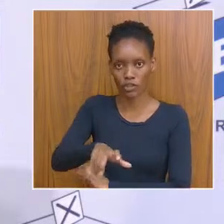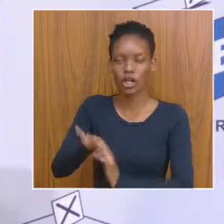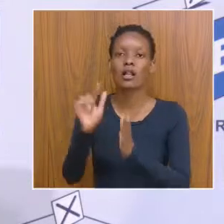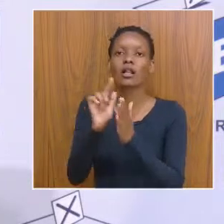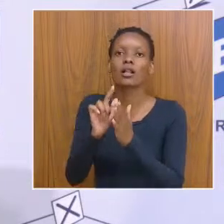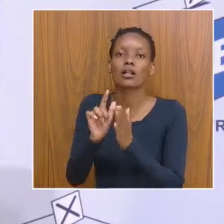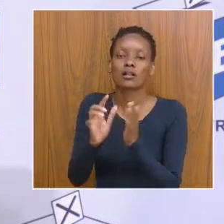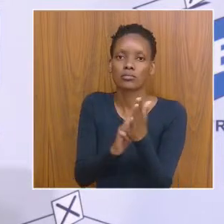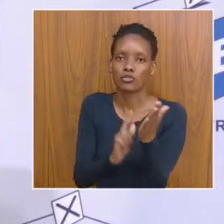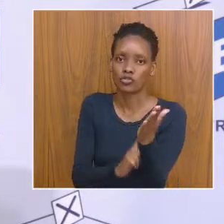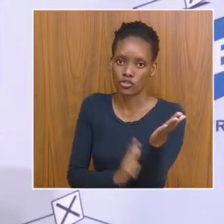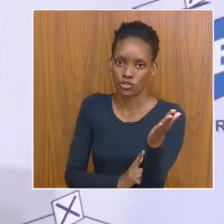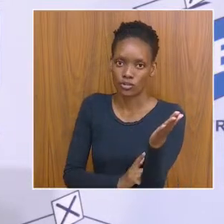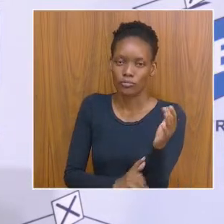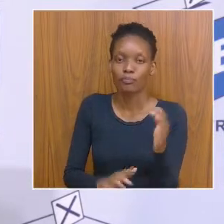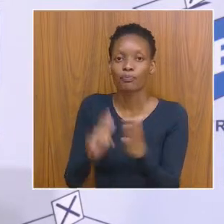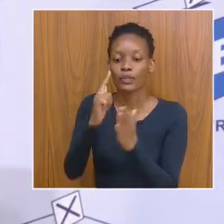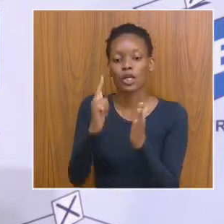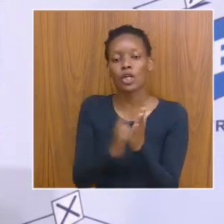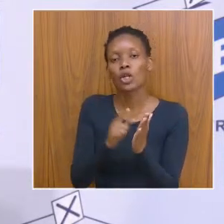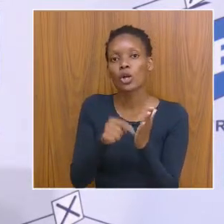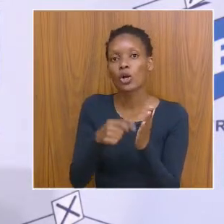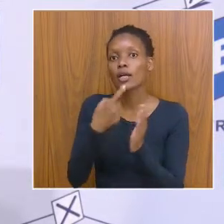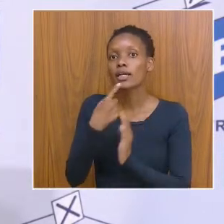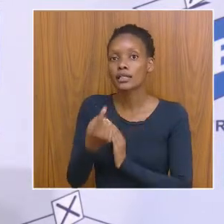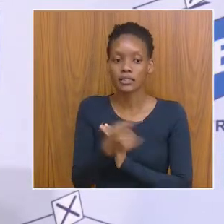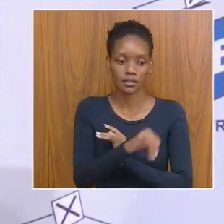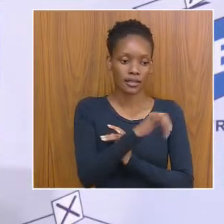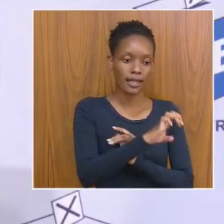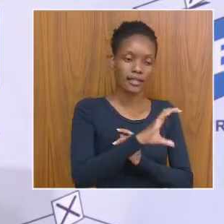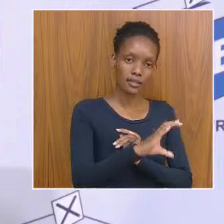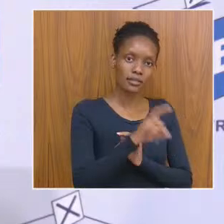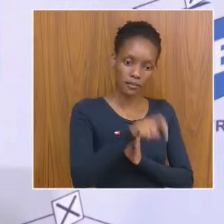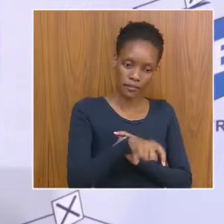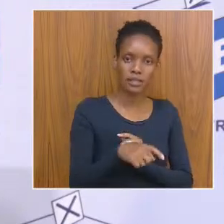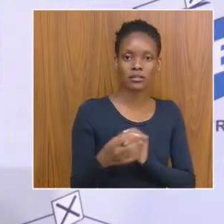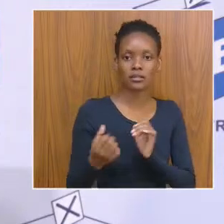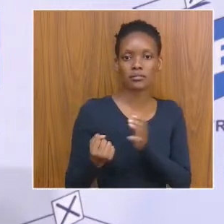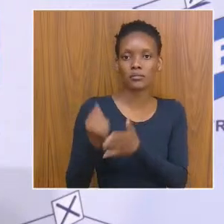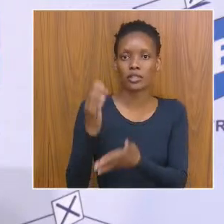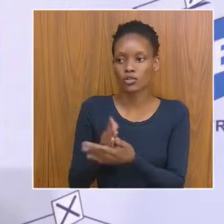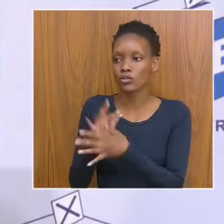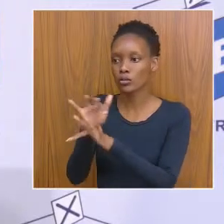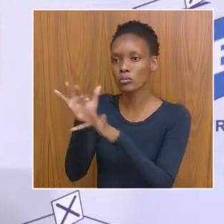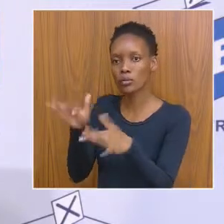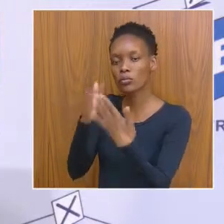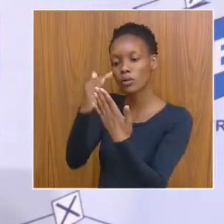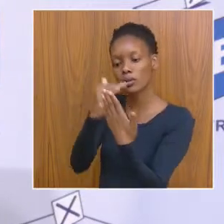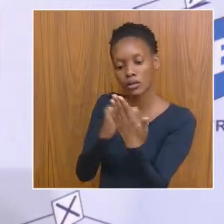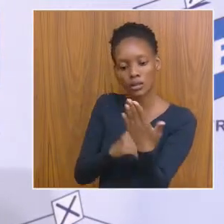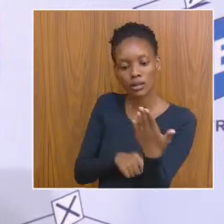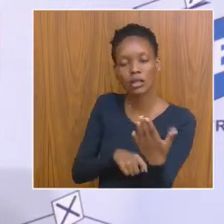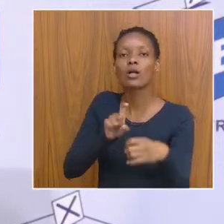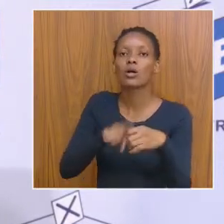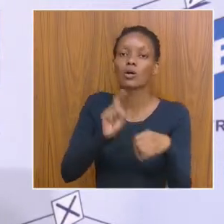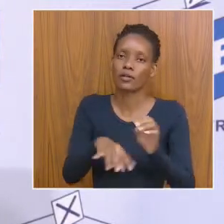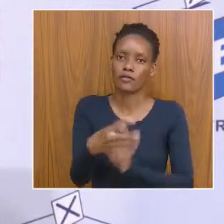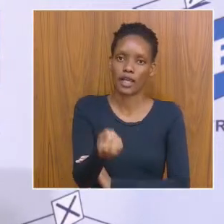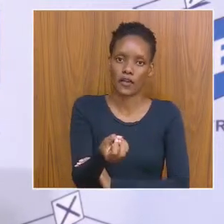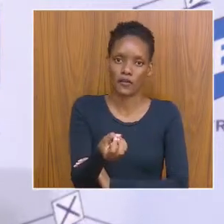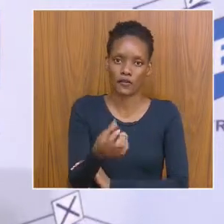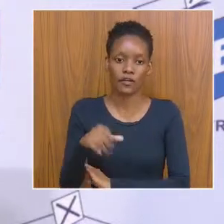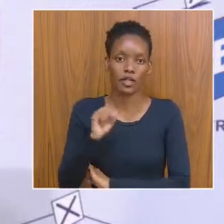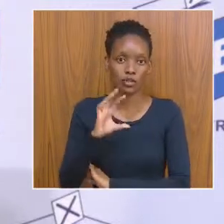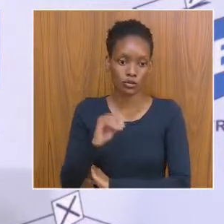legislature. The law says the Commission must ensure that those people are qualified. So that's the basis on which